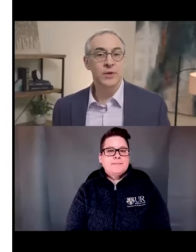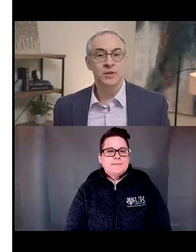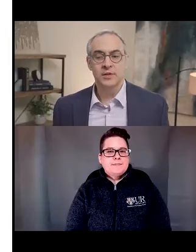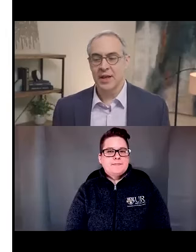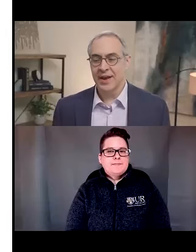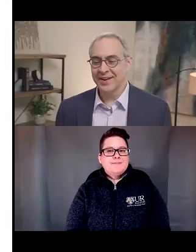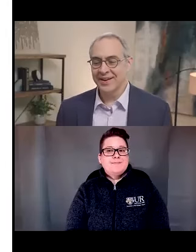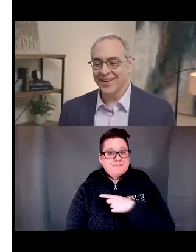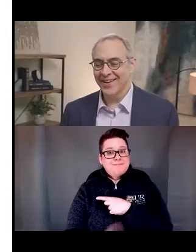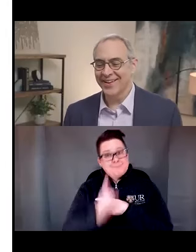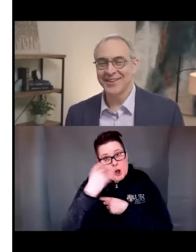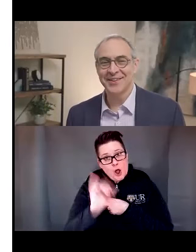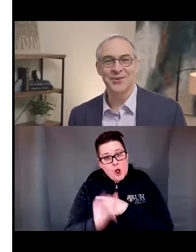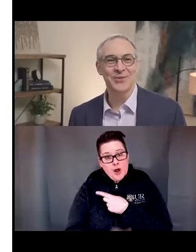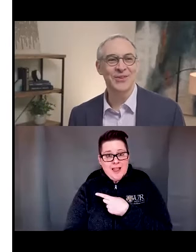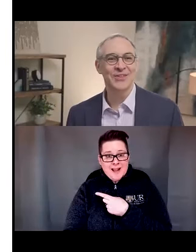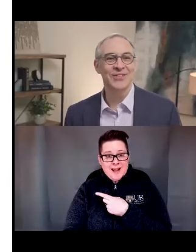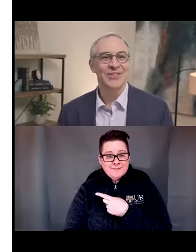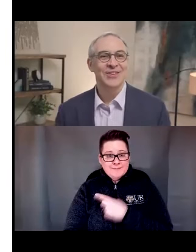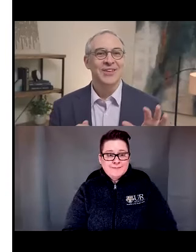here's what it looks like.